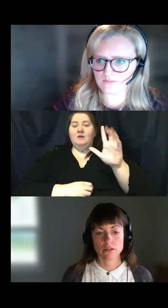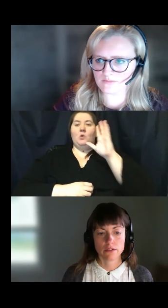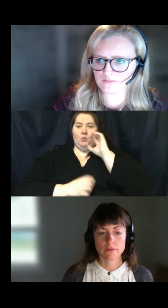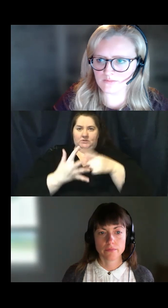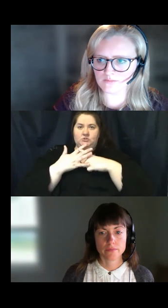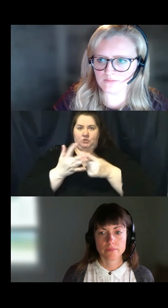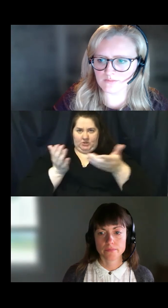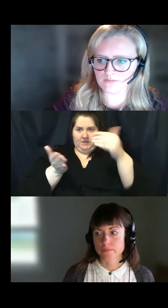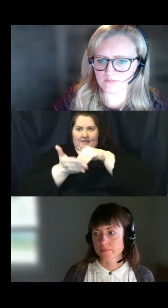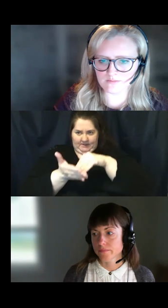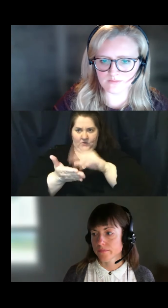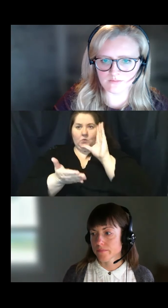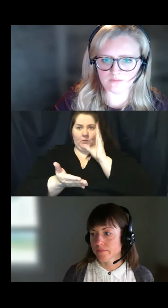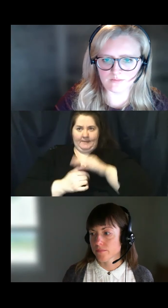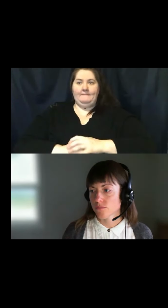again.